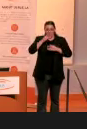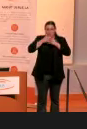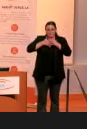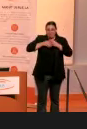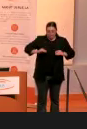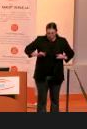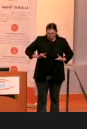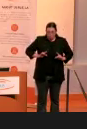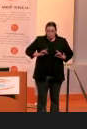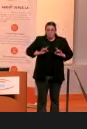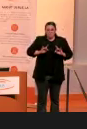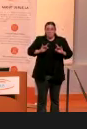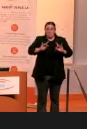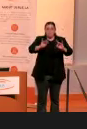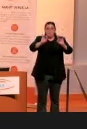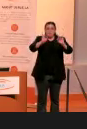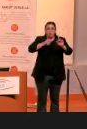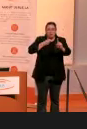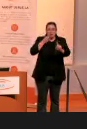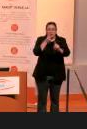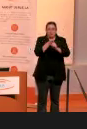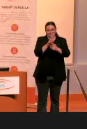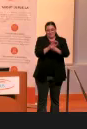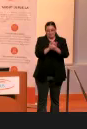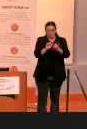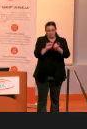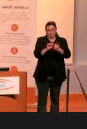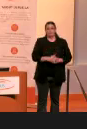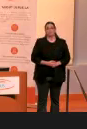bloodstream and cause a certain amount of damage.